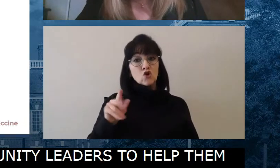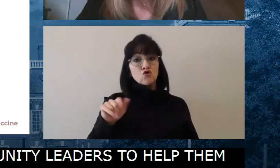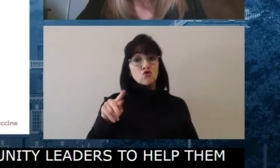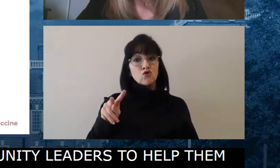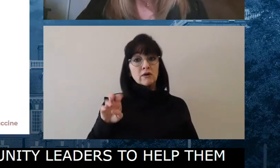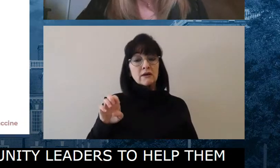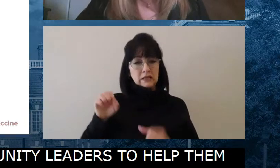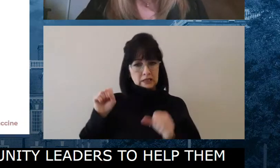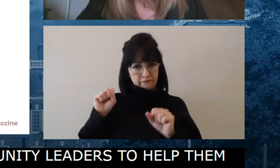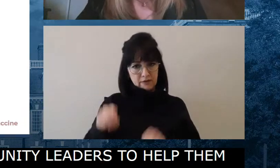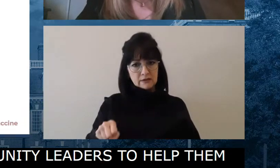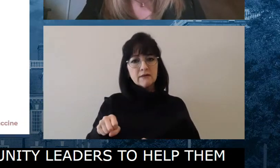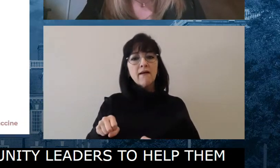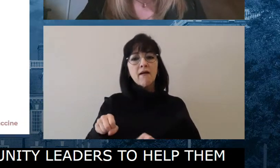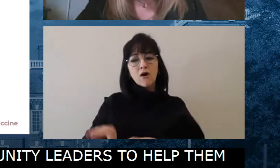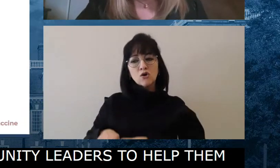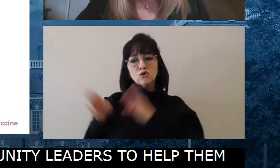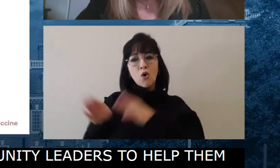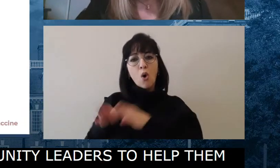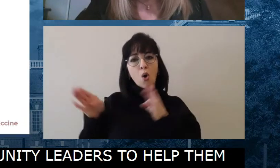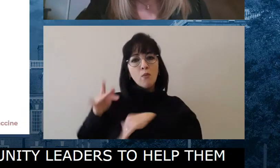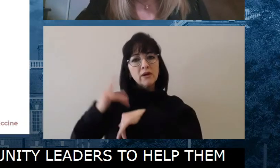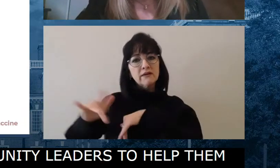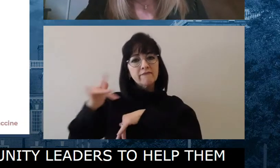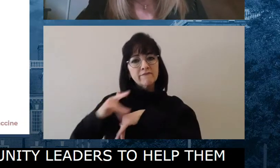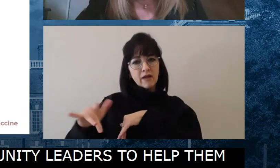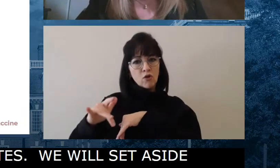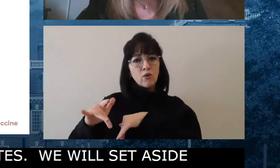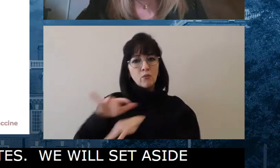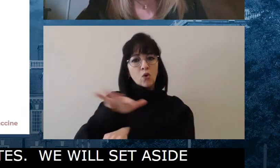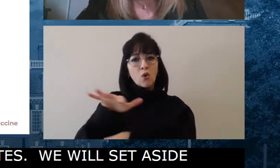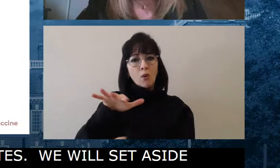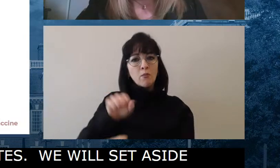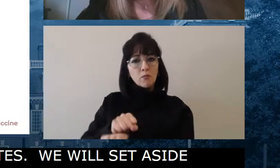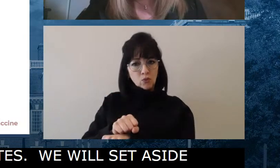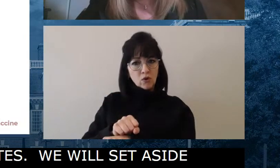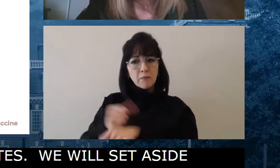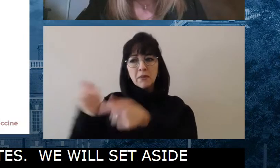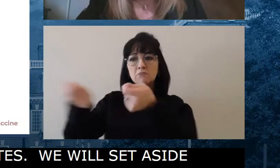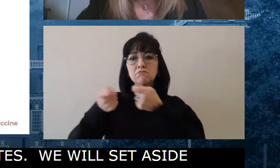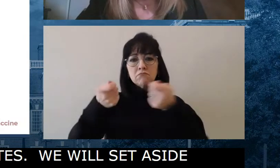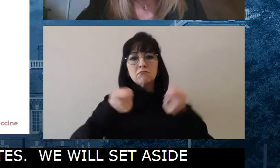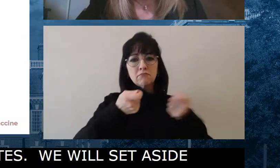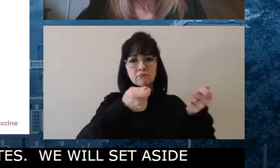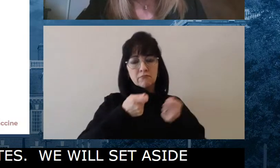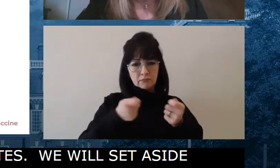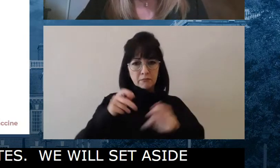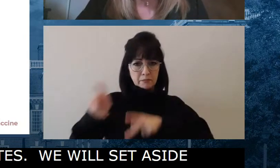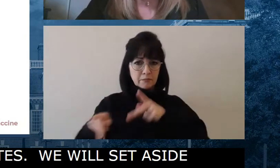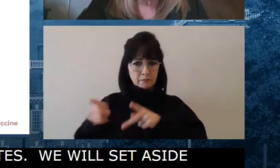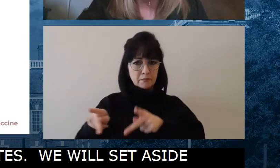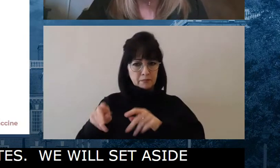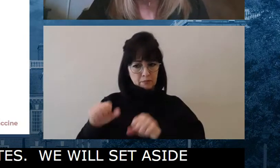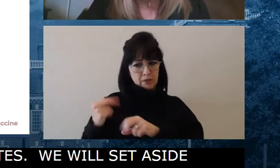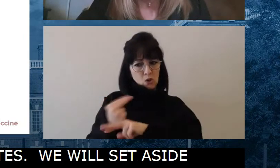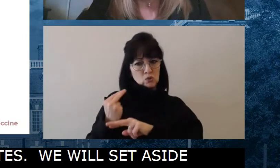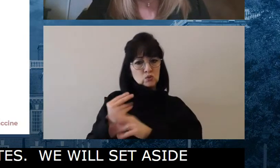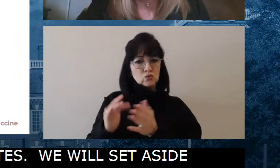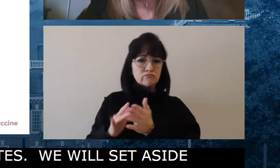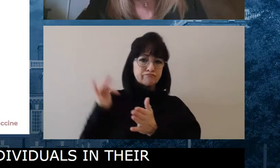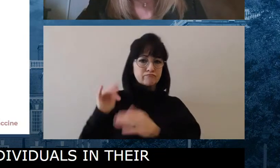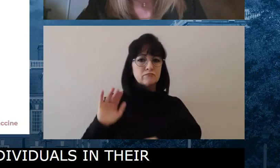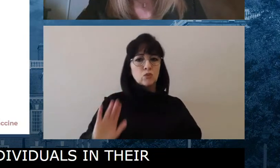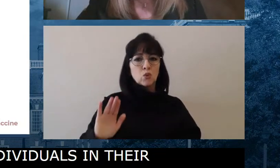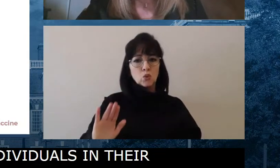help invite individuals in their communities directly to these Curative events. And then finally, some of our